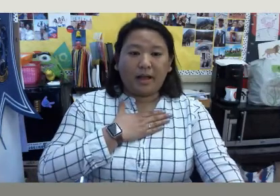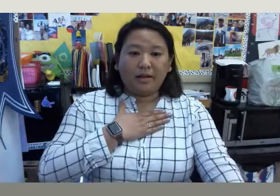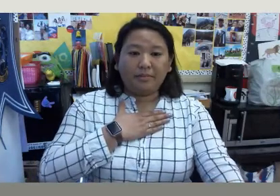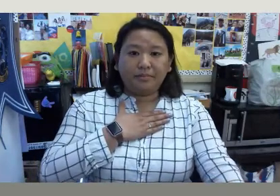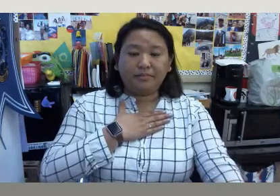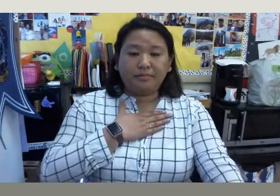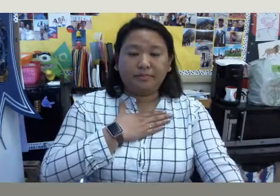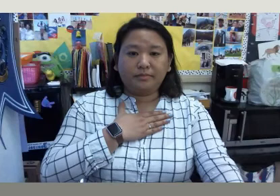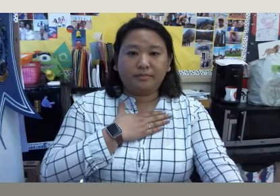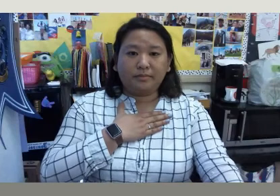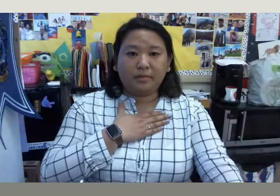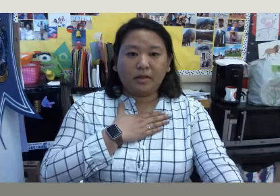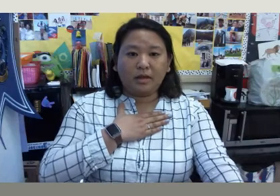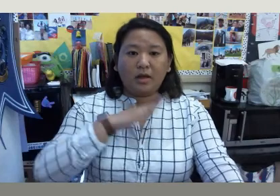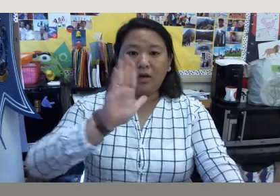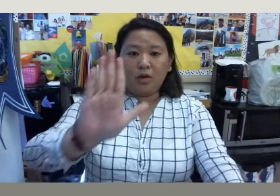My,